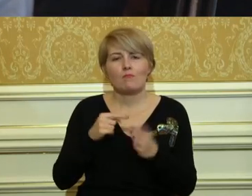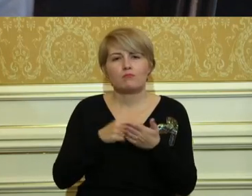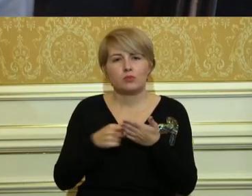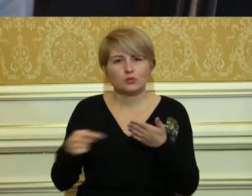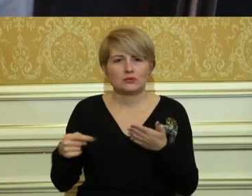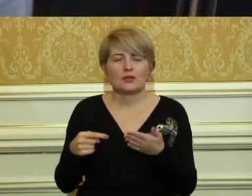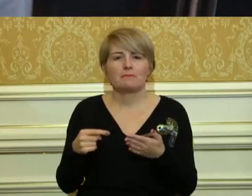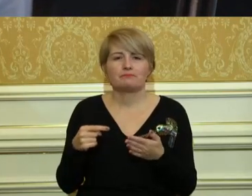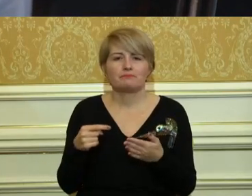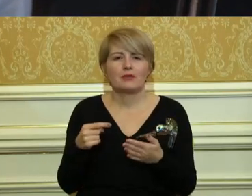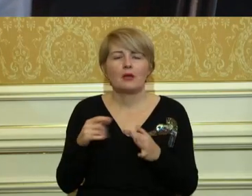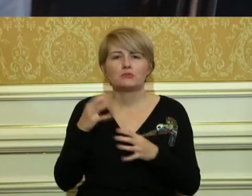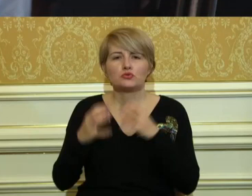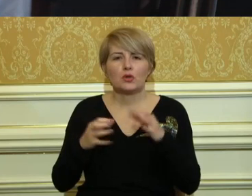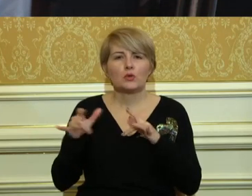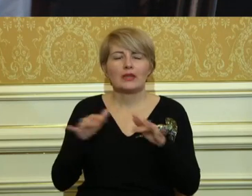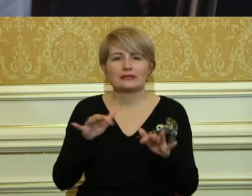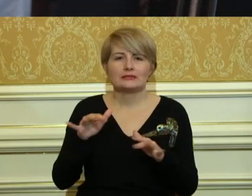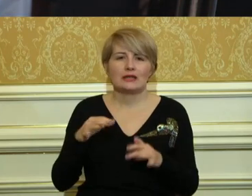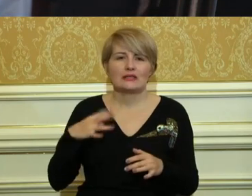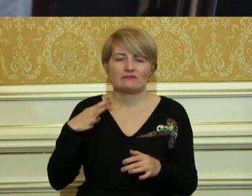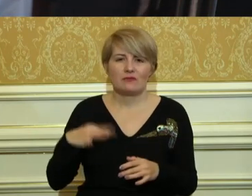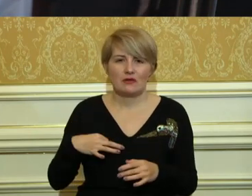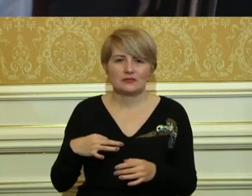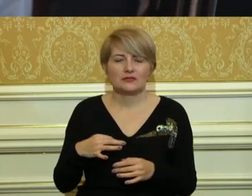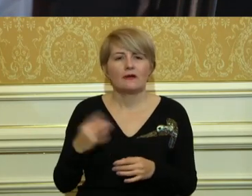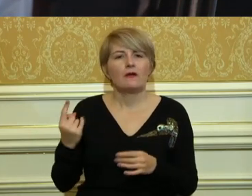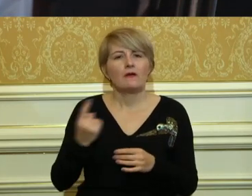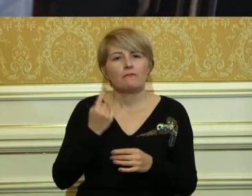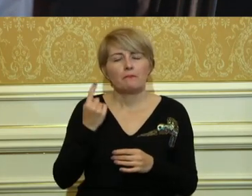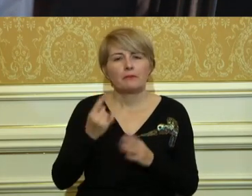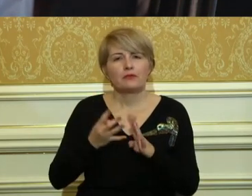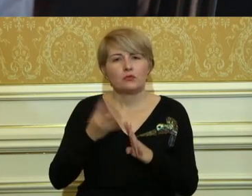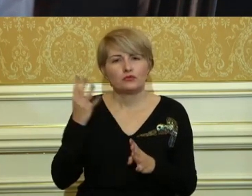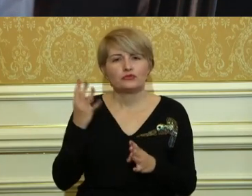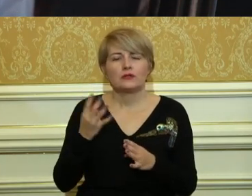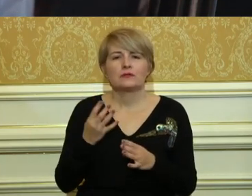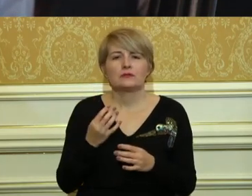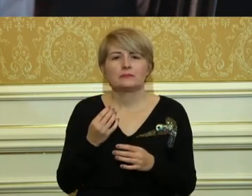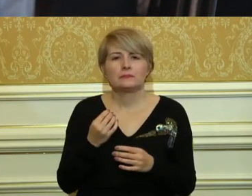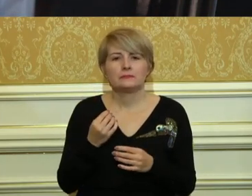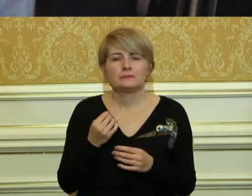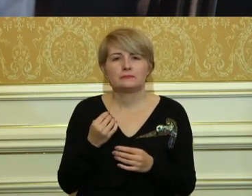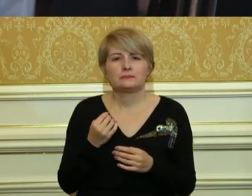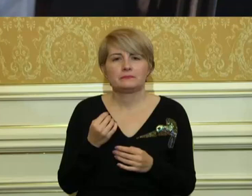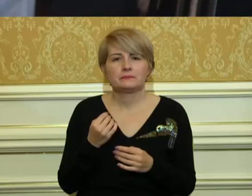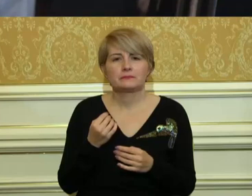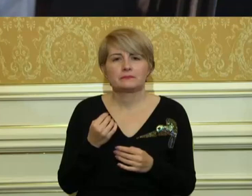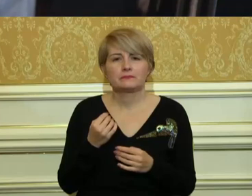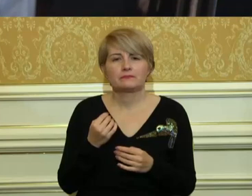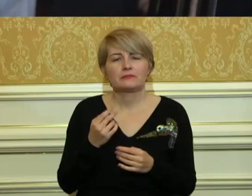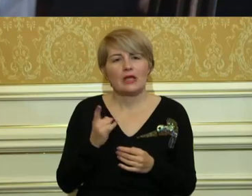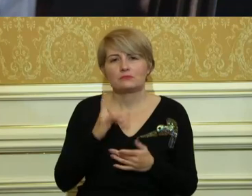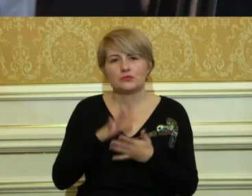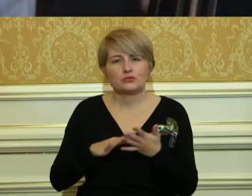work for us for this year. And we found that this is the main point of our international activities.